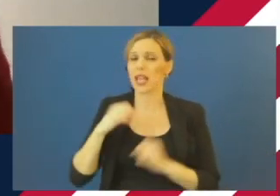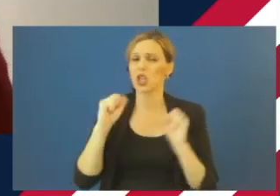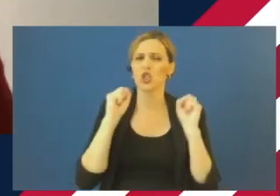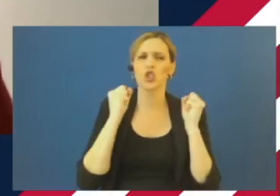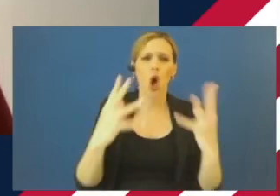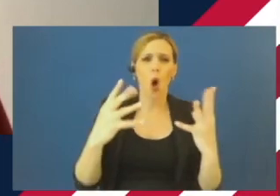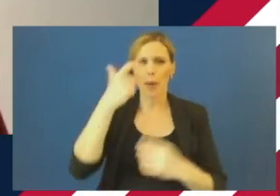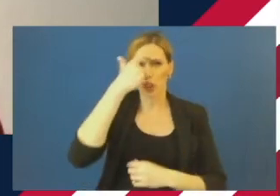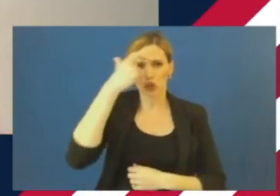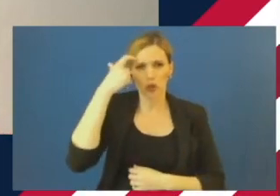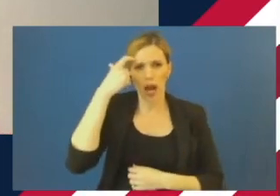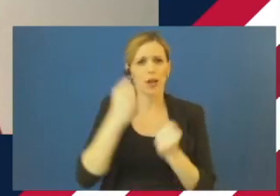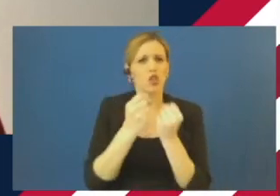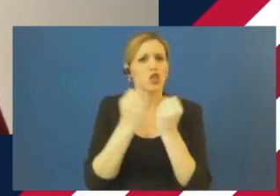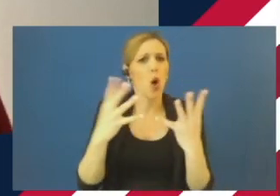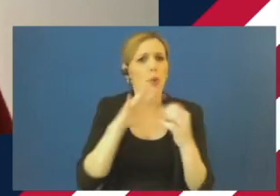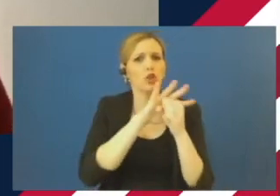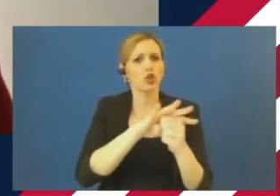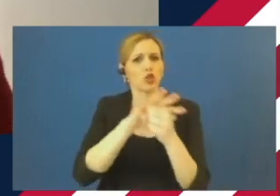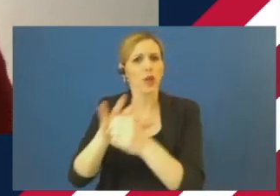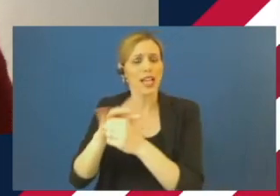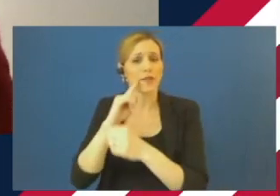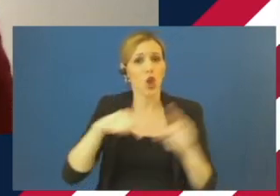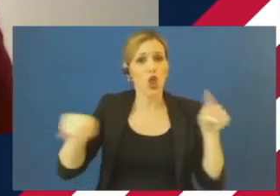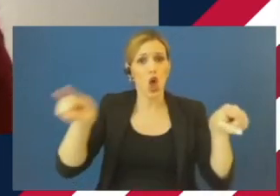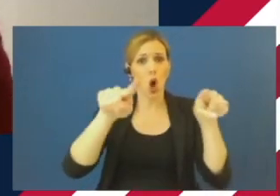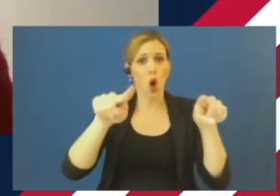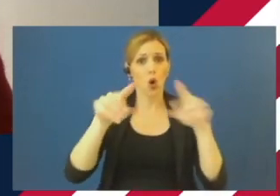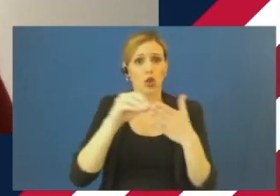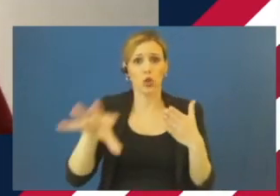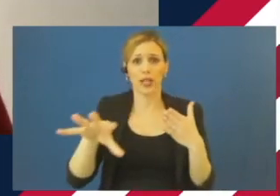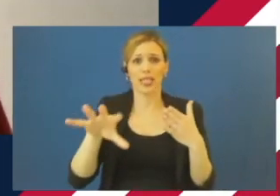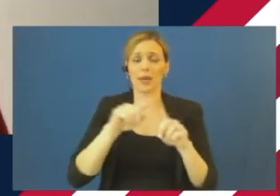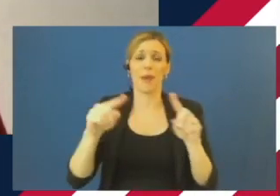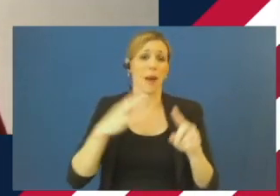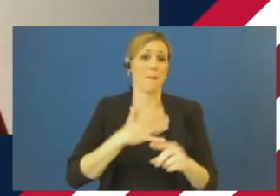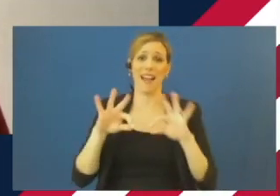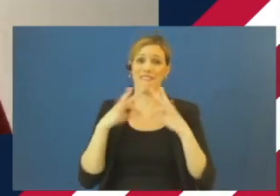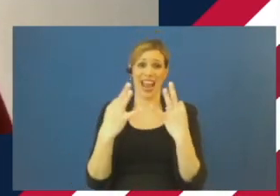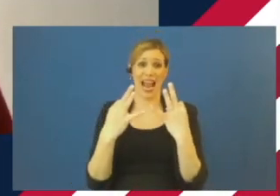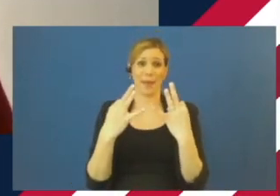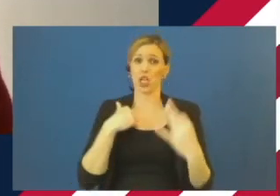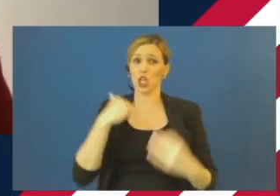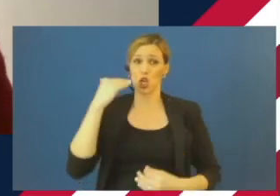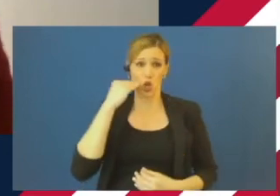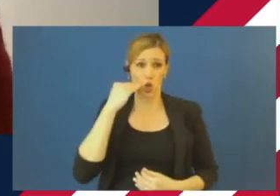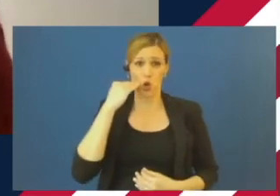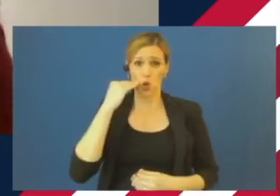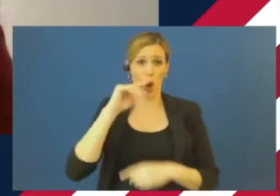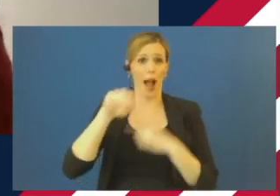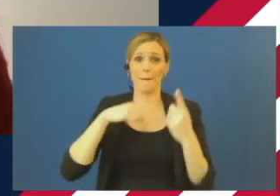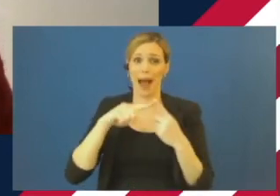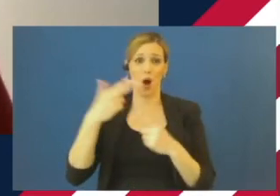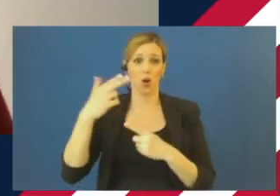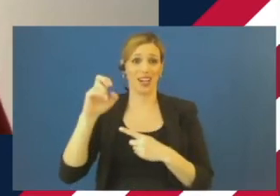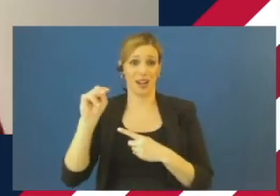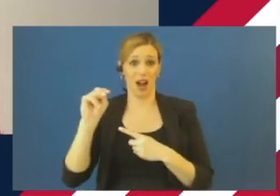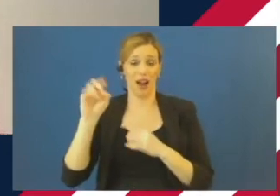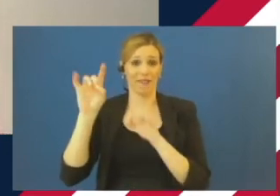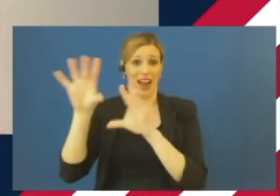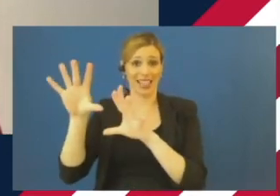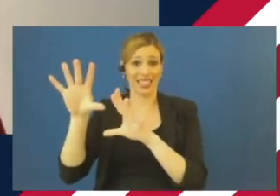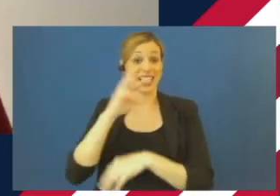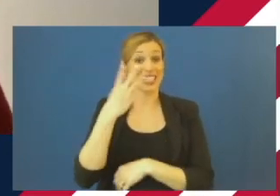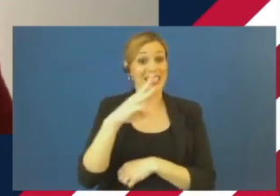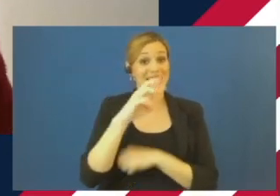to stress. But my family knew this pain of gun violence long before Parkland. 16 years ago, my uncle Patrick Edwards was shot in the back and